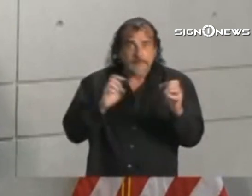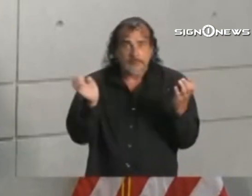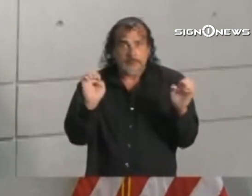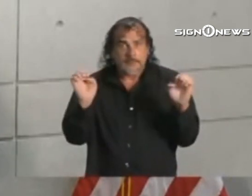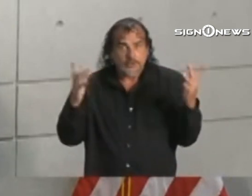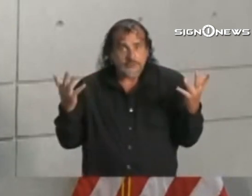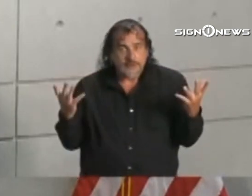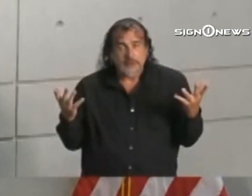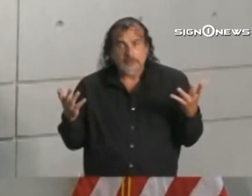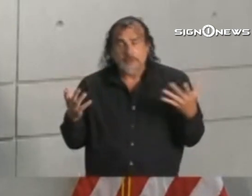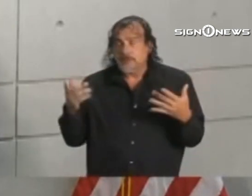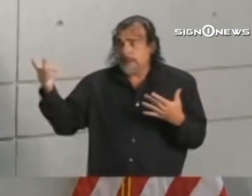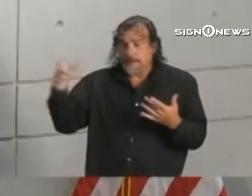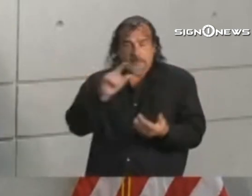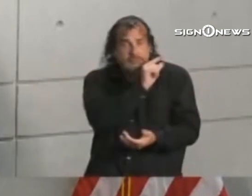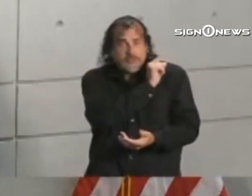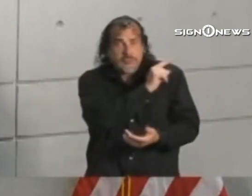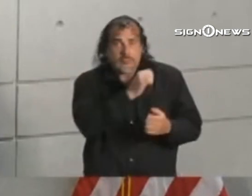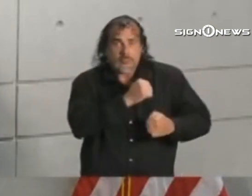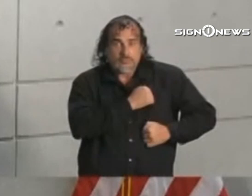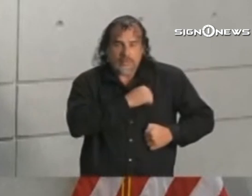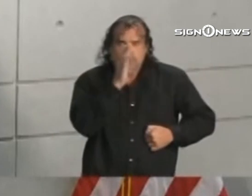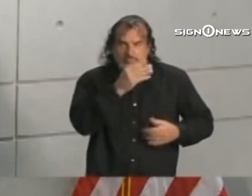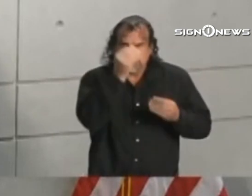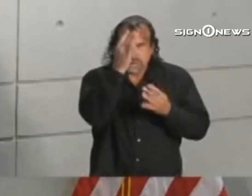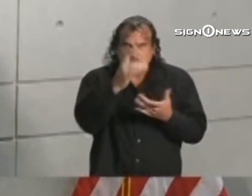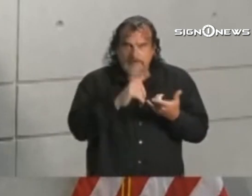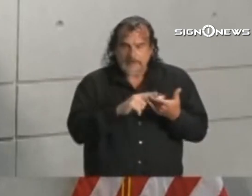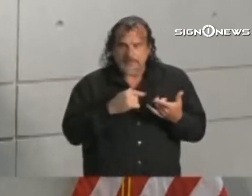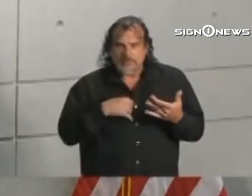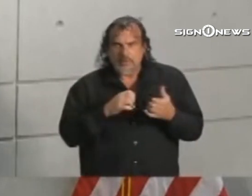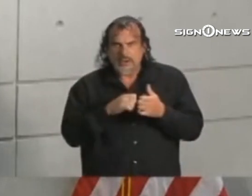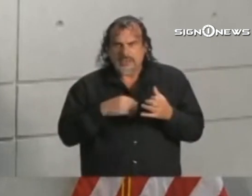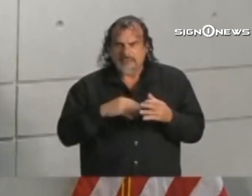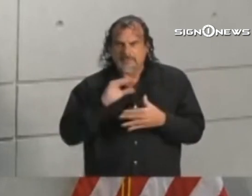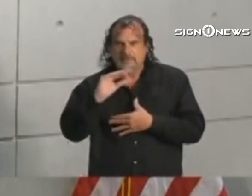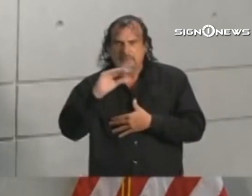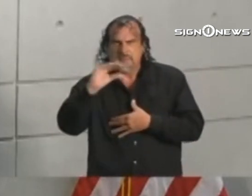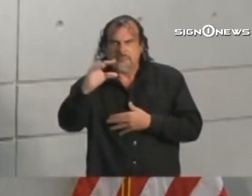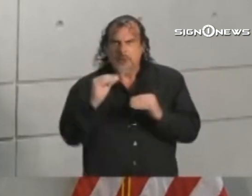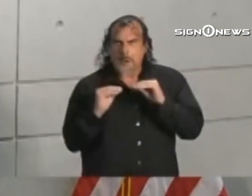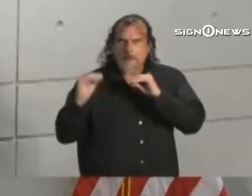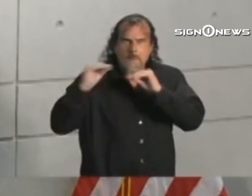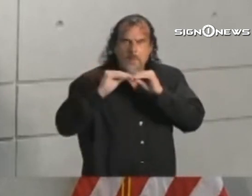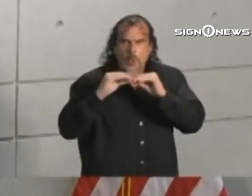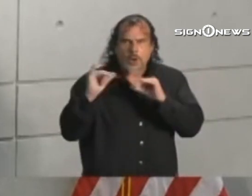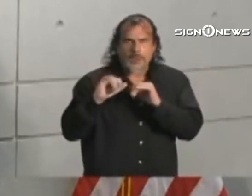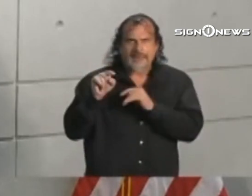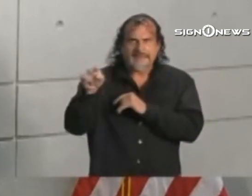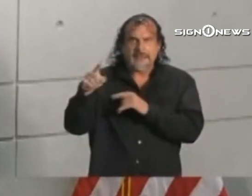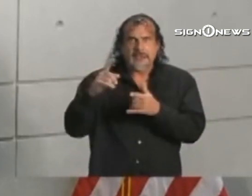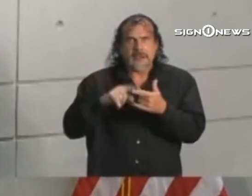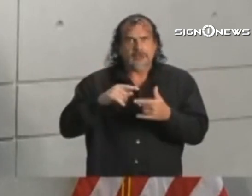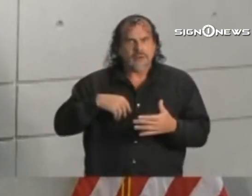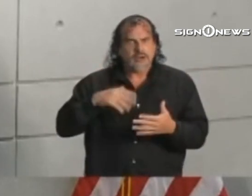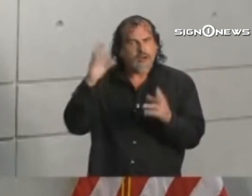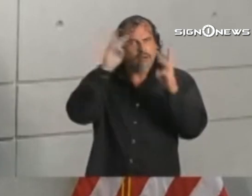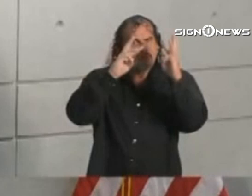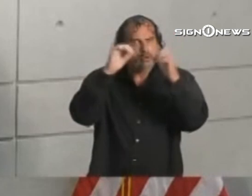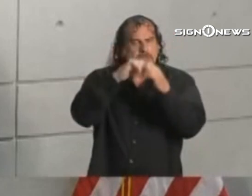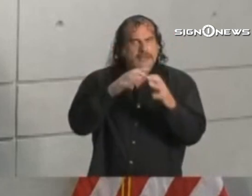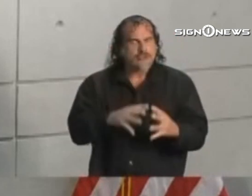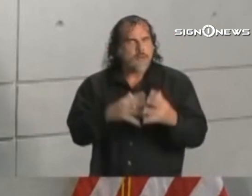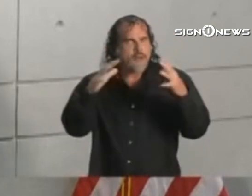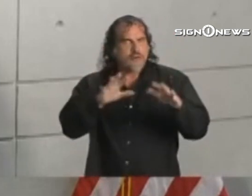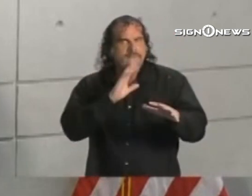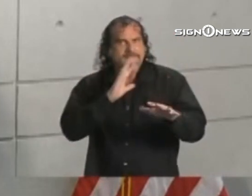just a little bit, but we have leaned forward a little bit more than we normally would with a storm like this because we are concerned about the flash flooding. So we've got